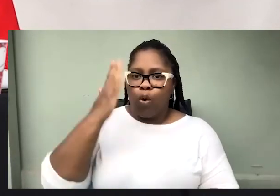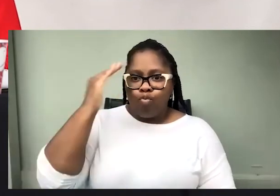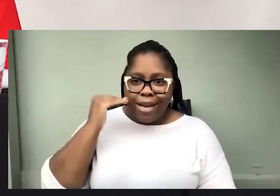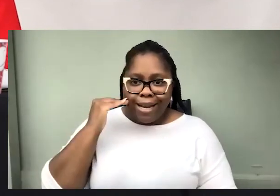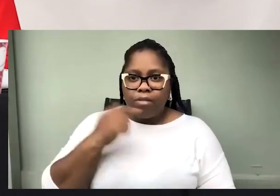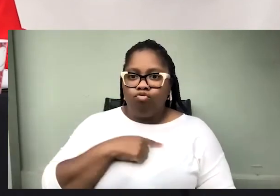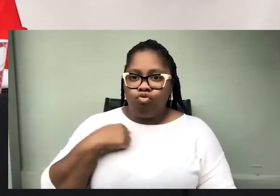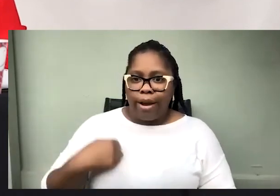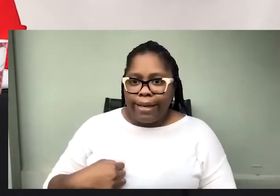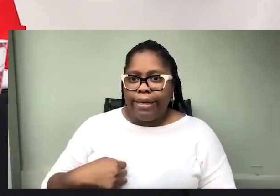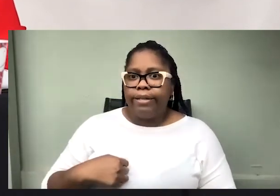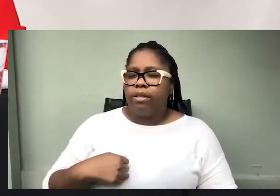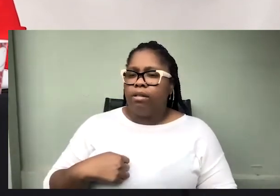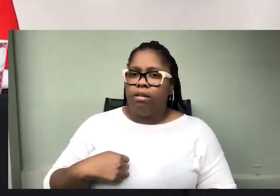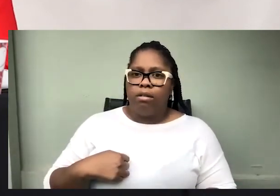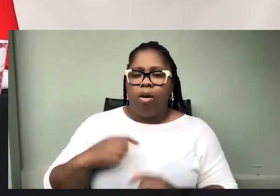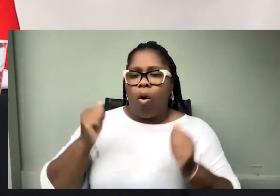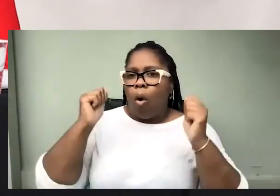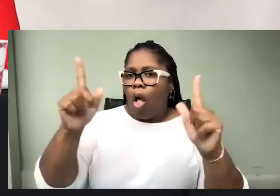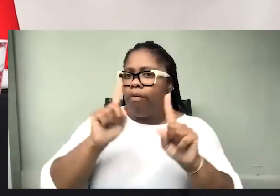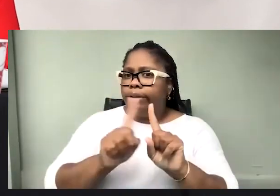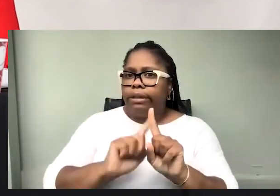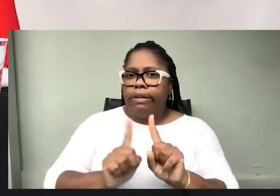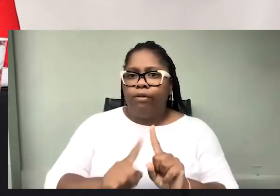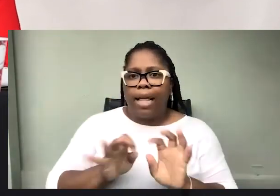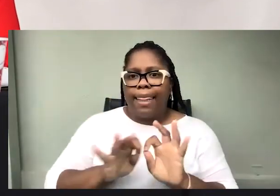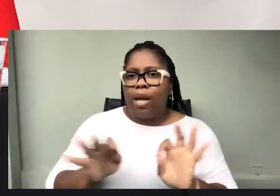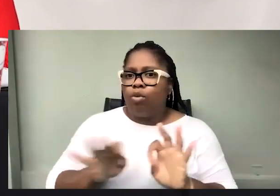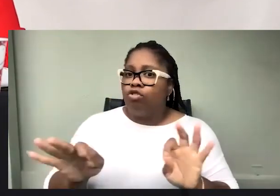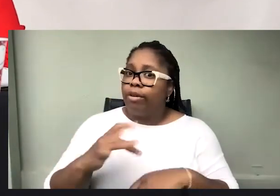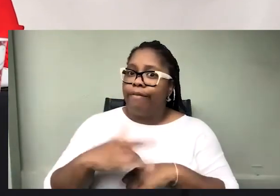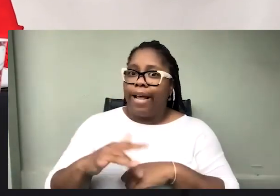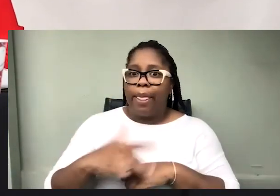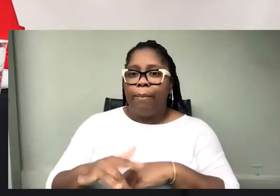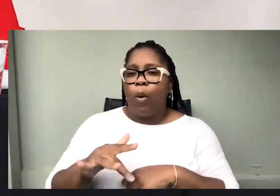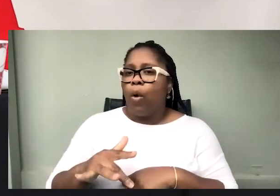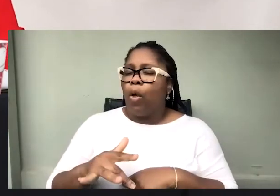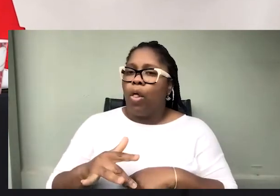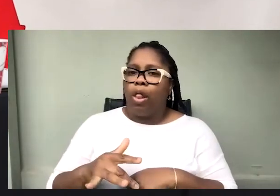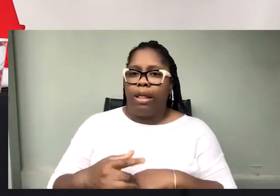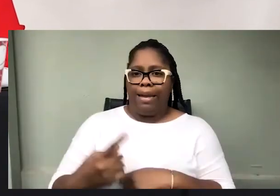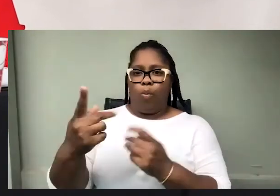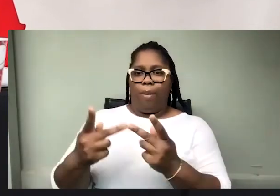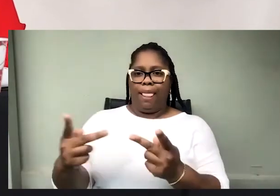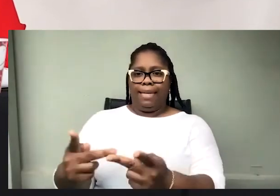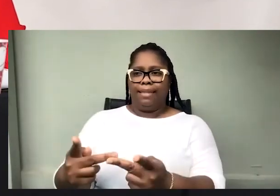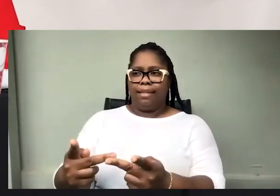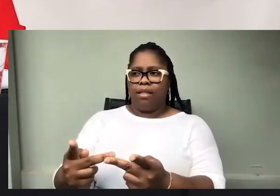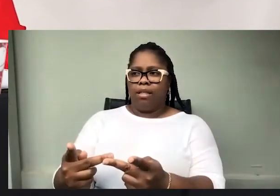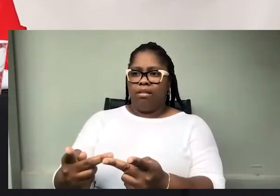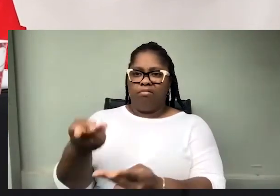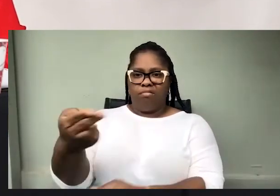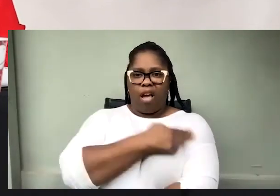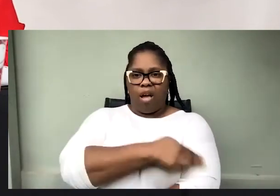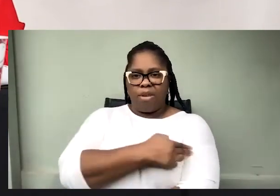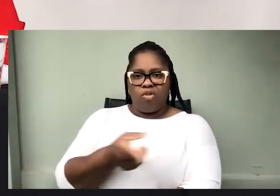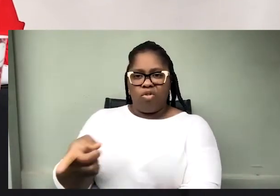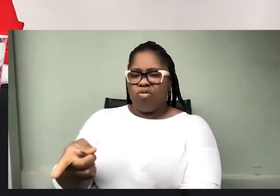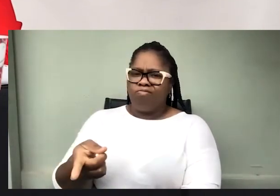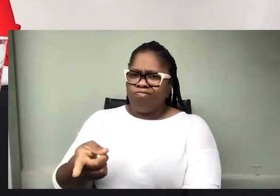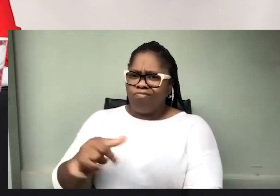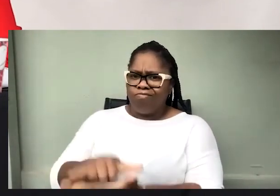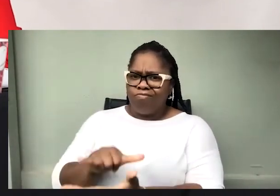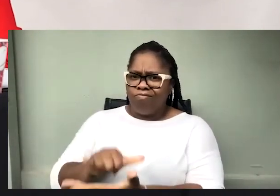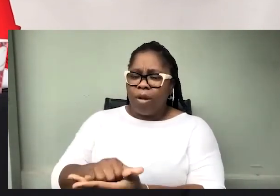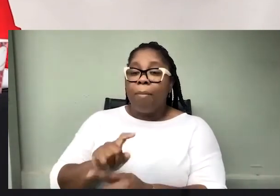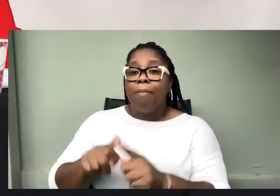Chinese, all of the different languages that could be needed at any one health space. But now many of our health